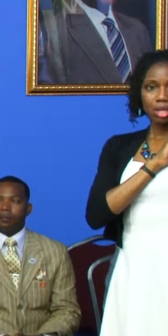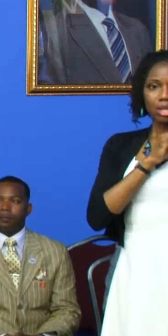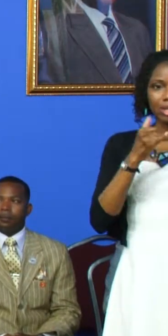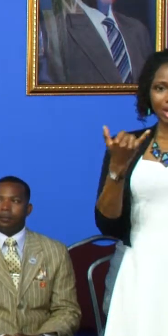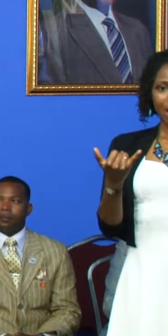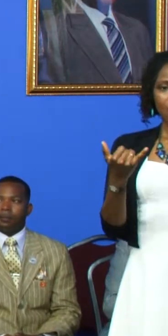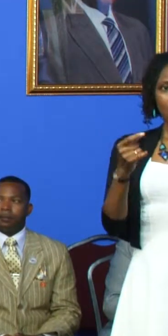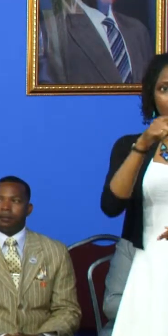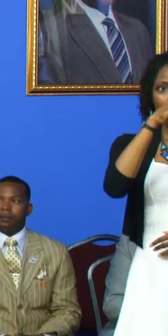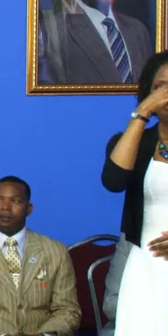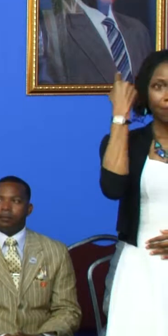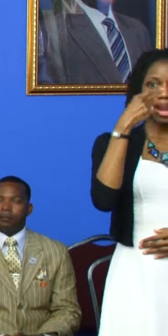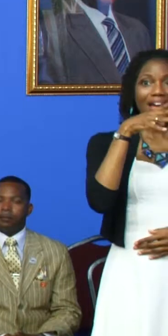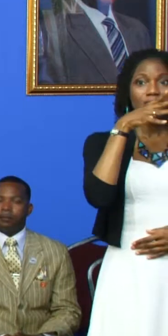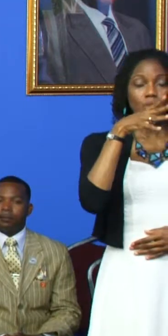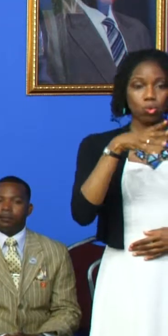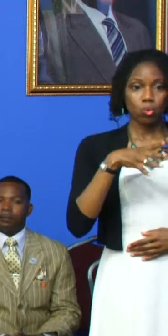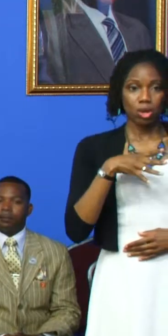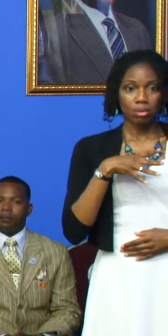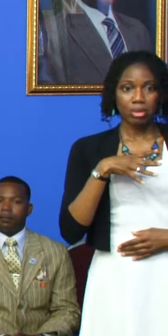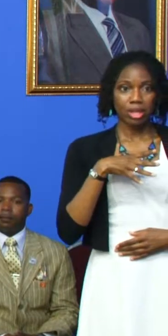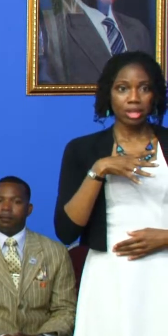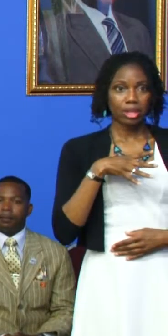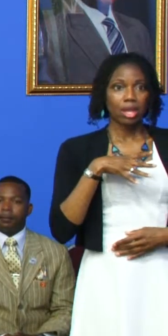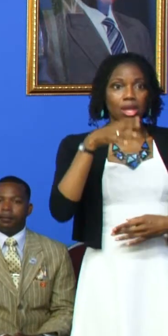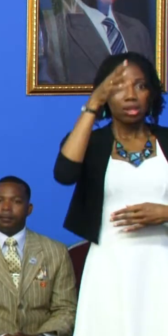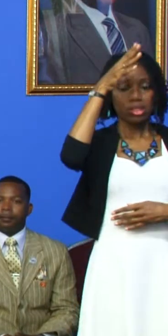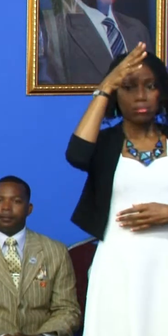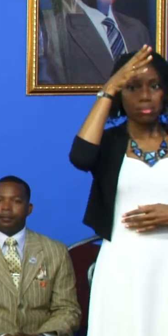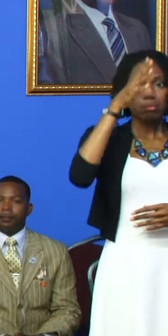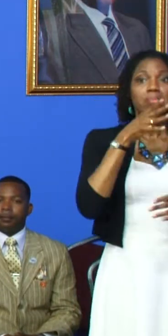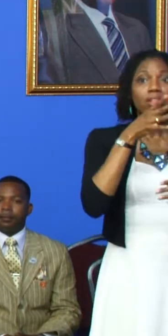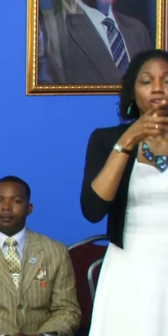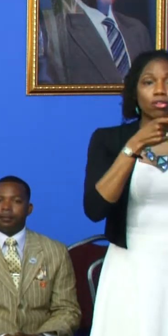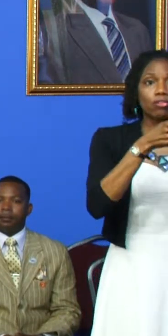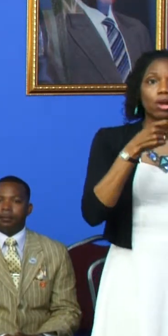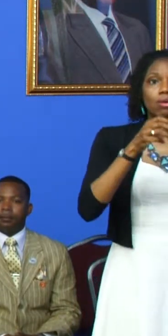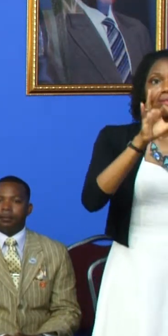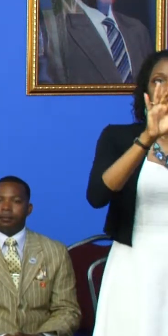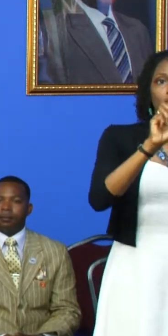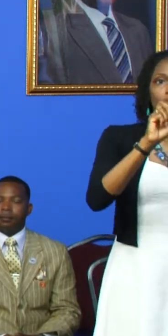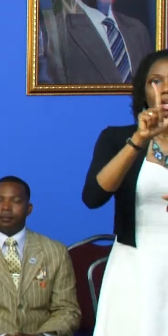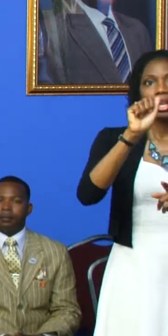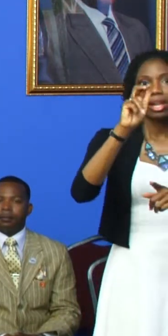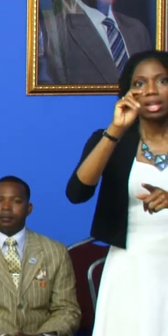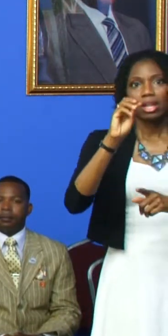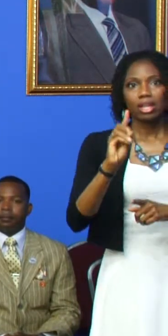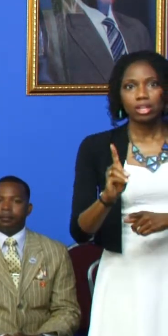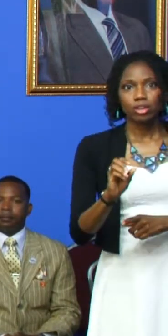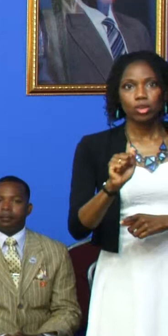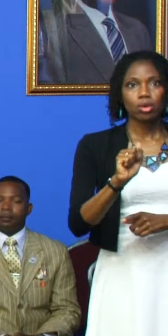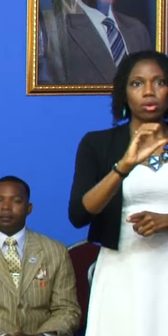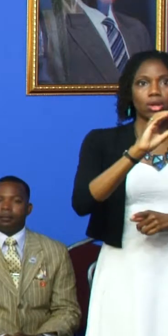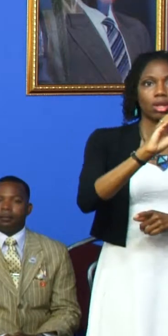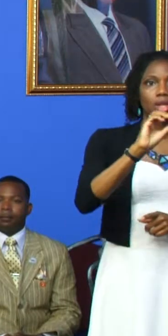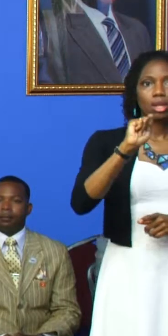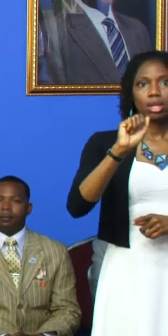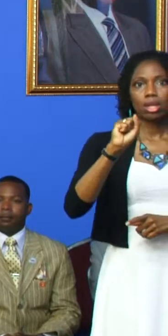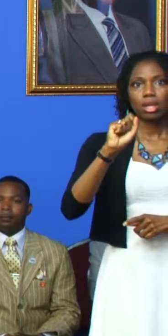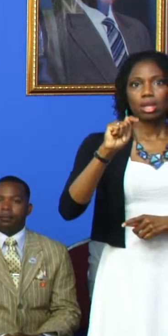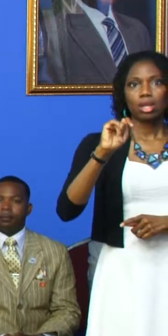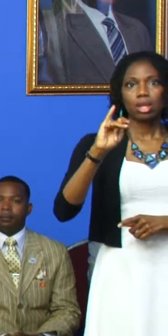woman, the mother of Philando Castile, young black man killed by police